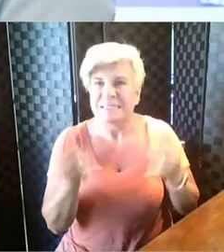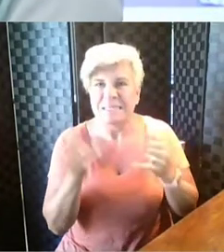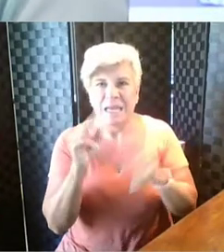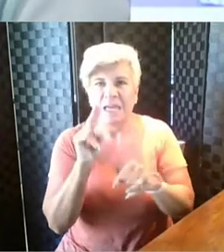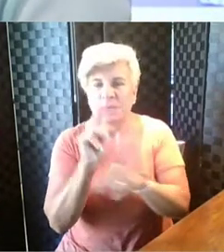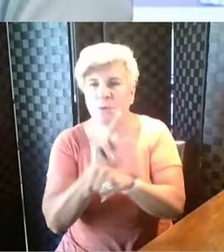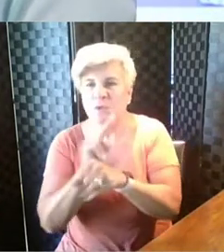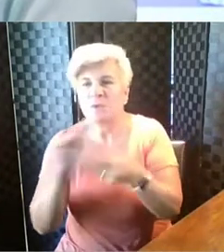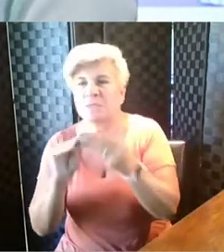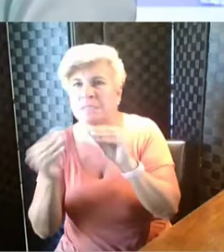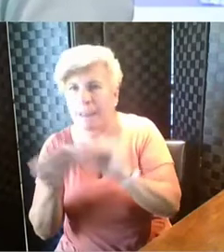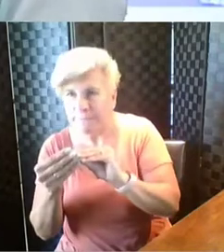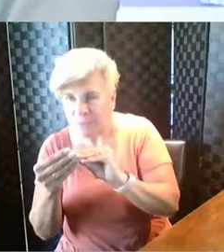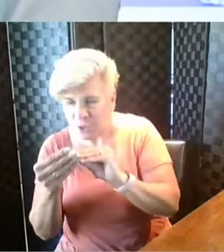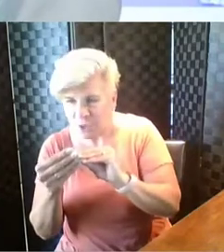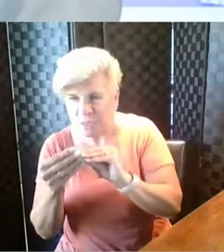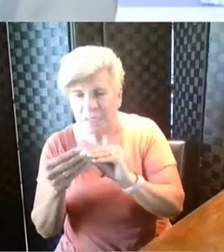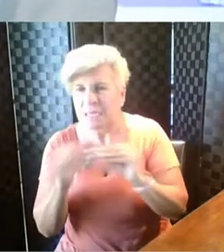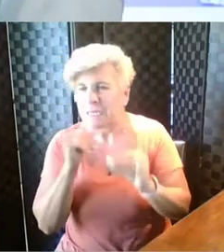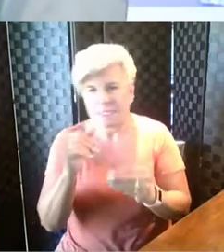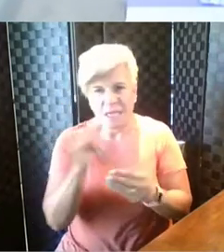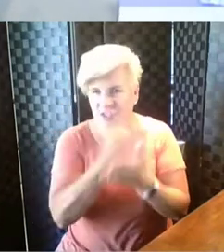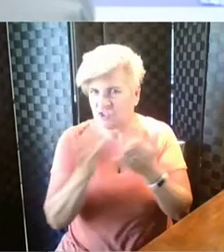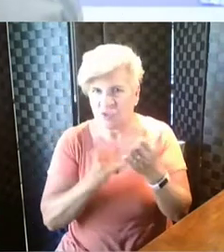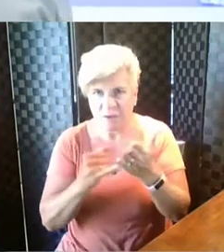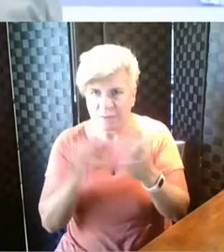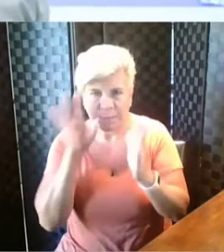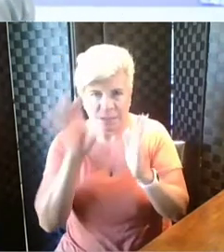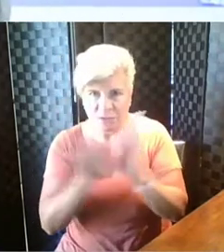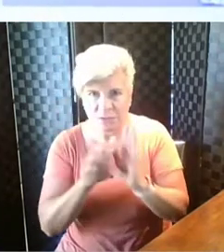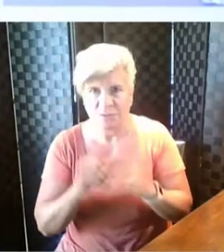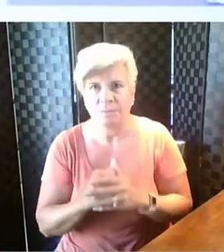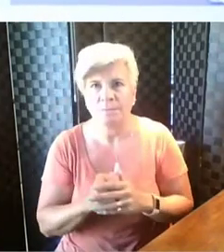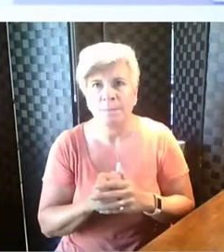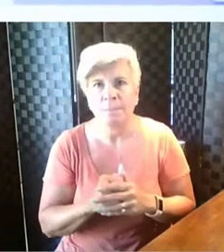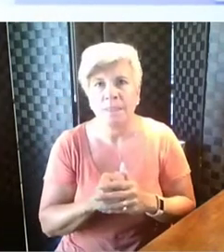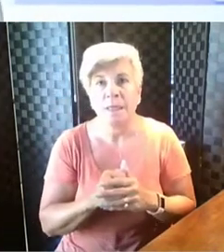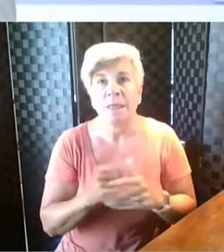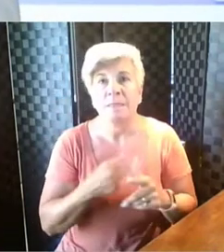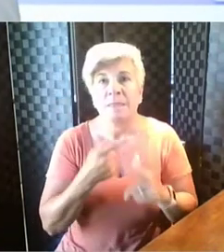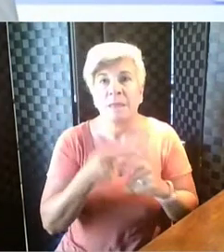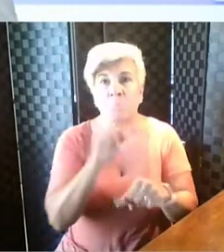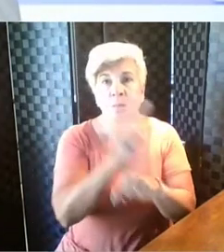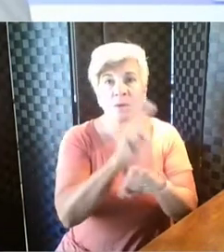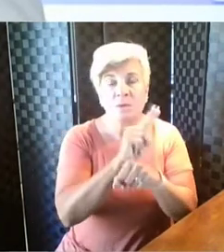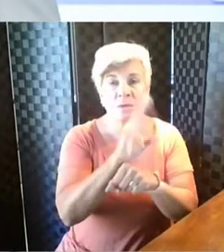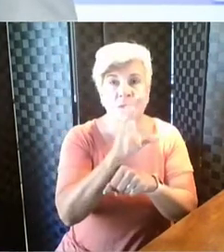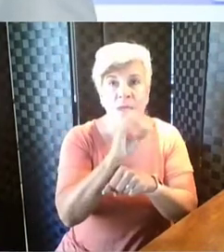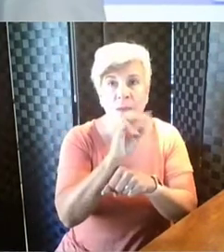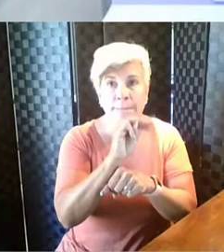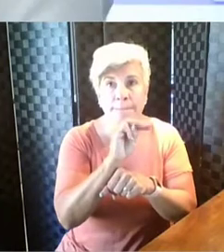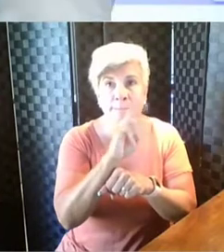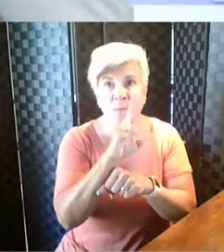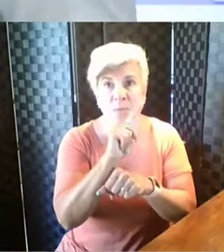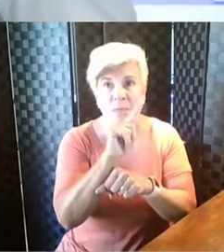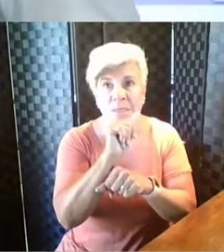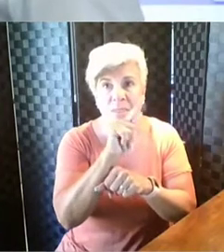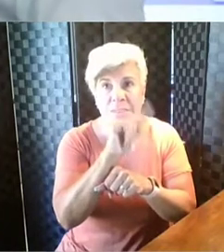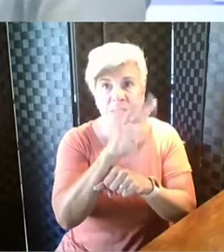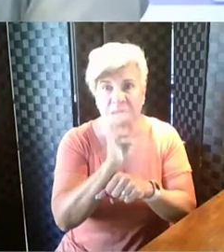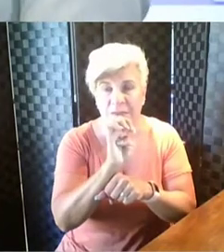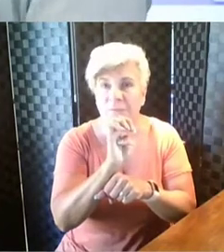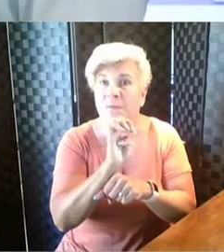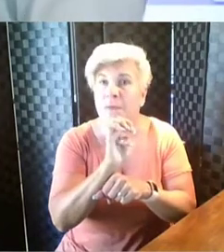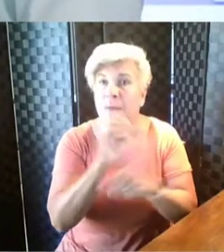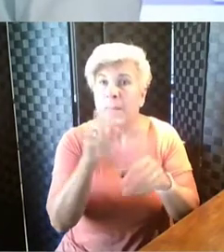wrote the numbers and the values rather than drawing the place value blocks. Then we used the commutative property to rearrange our numbers and